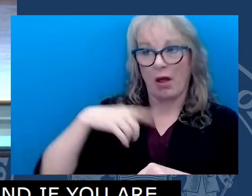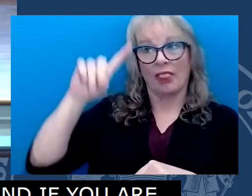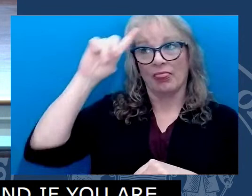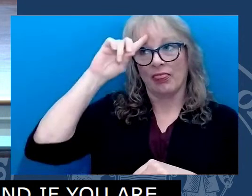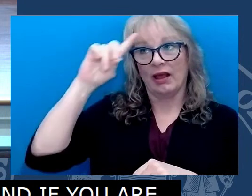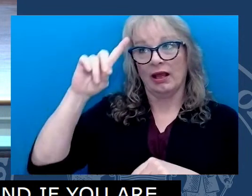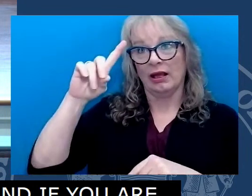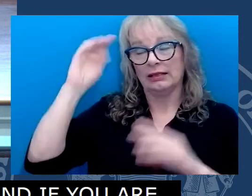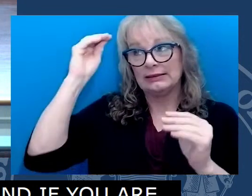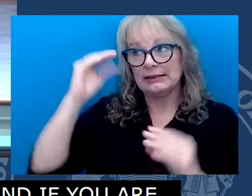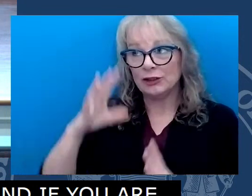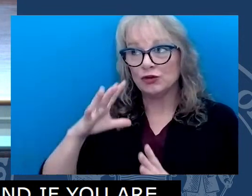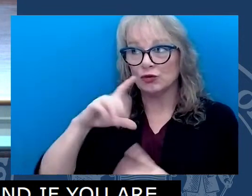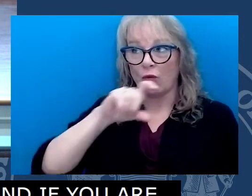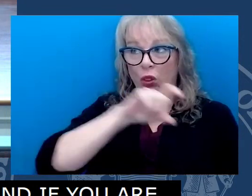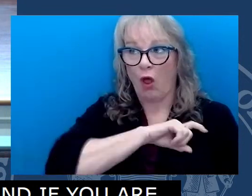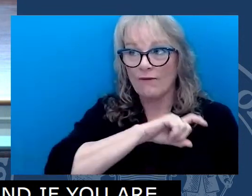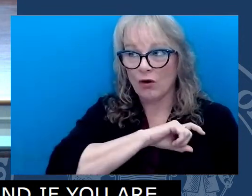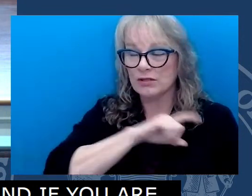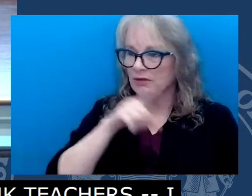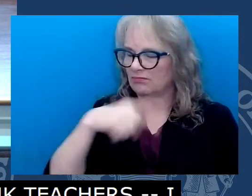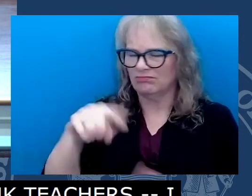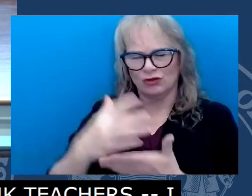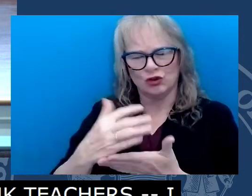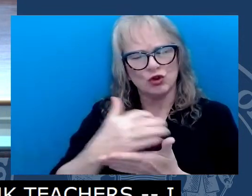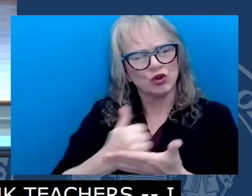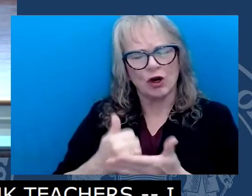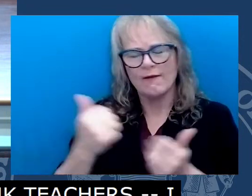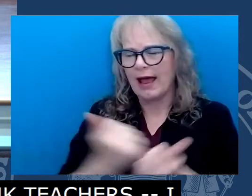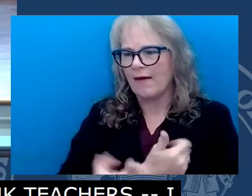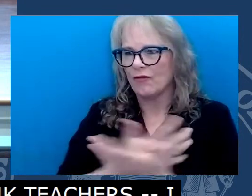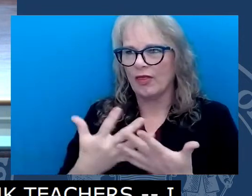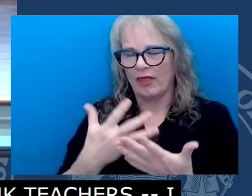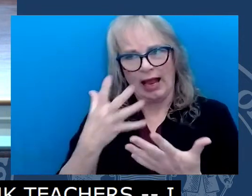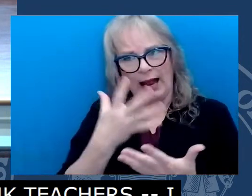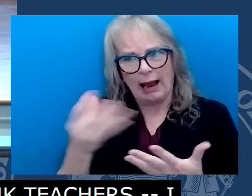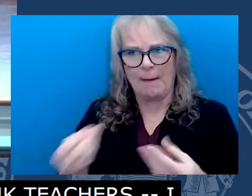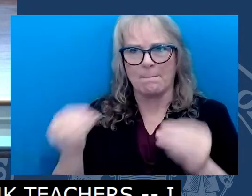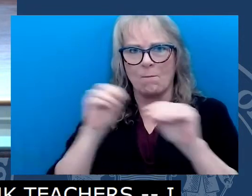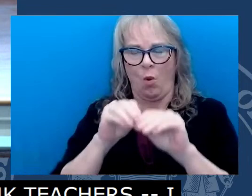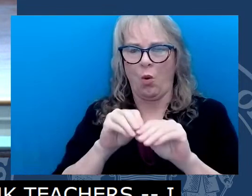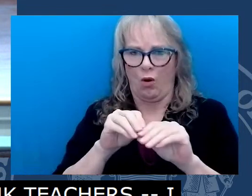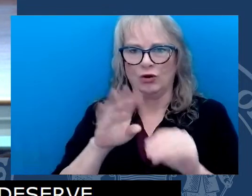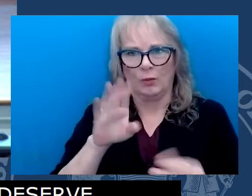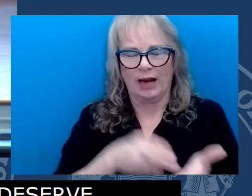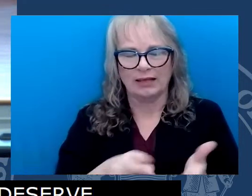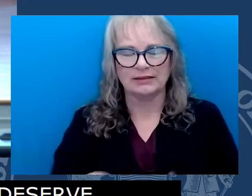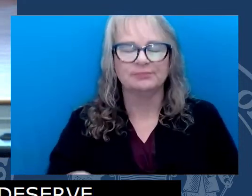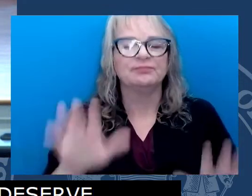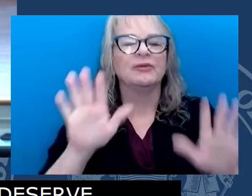enforcement officers deserve everything that they get and more, frankly. All right, where are we?